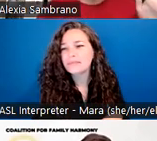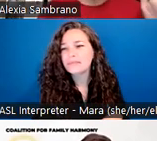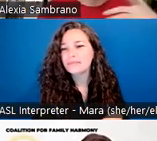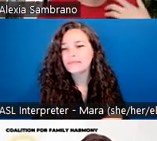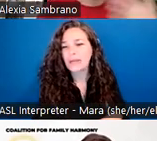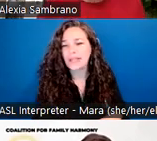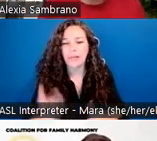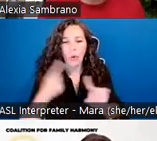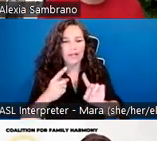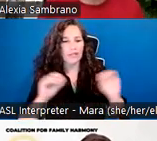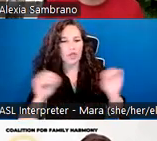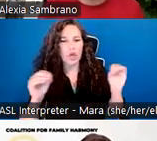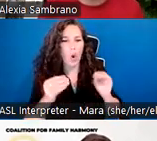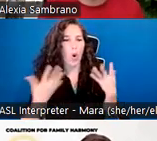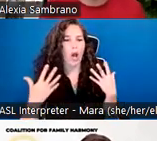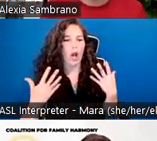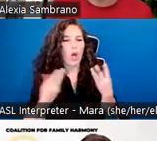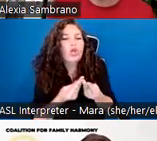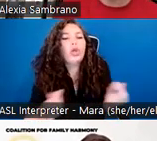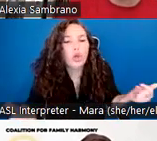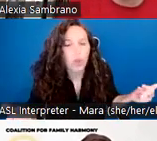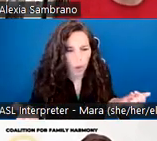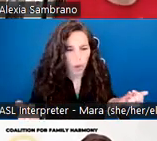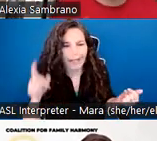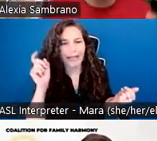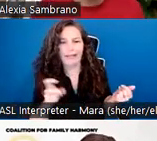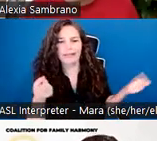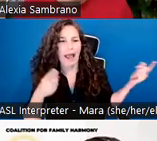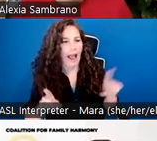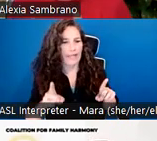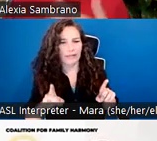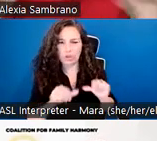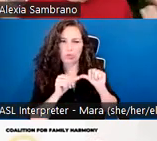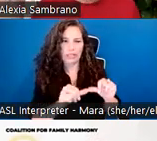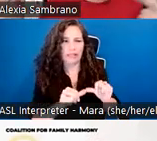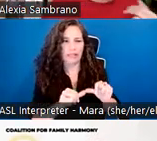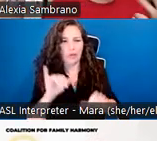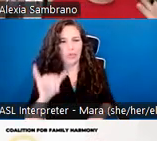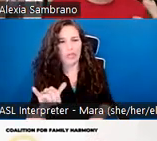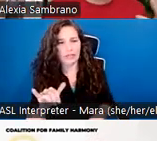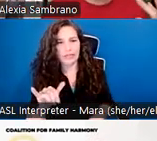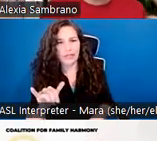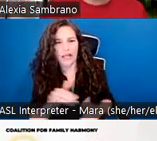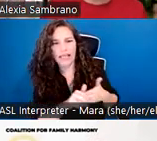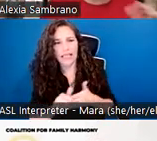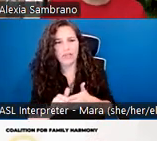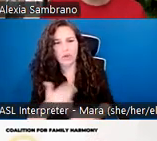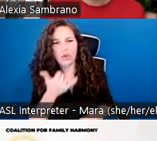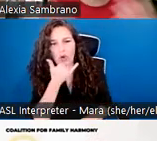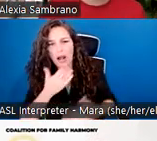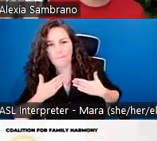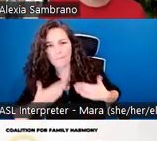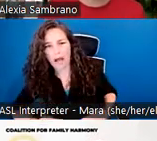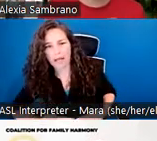this medical gaze to exist as they are. So this kind of gave way to the wrong body, right mind stereotype.